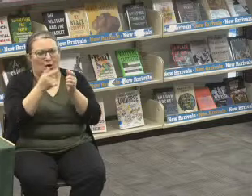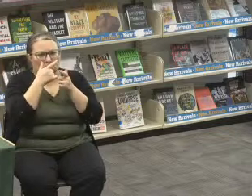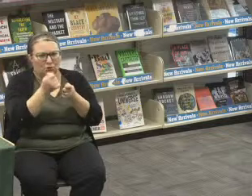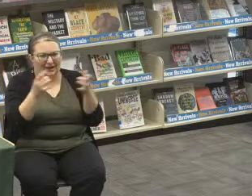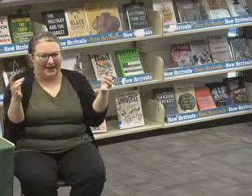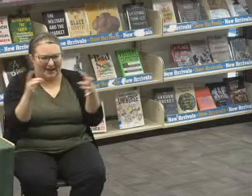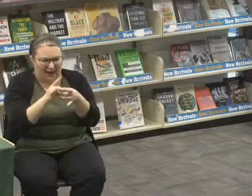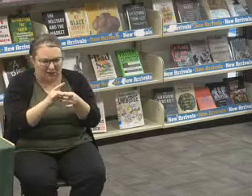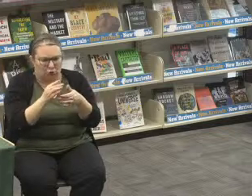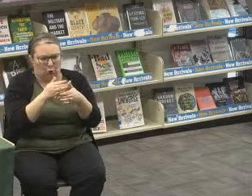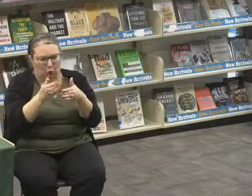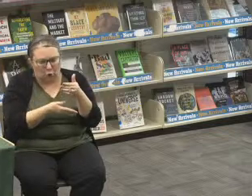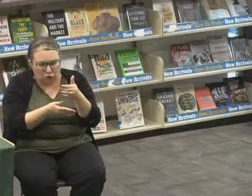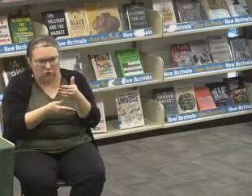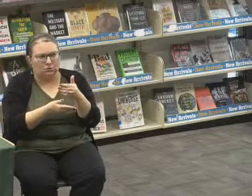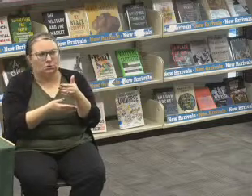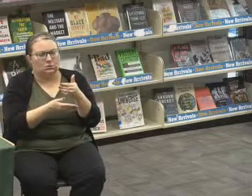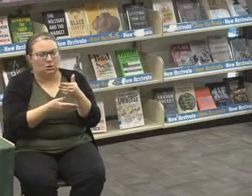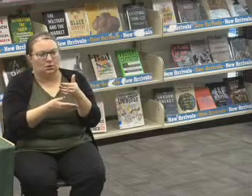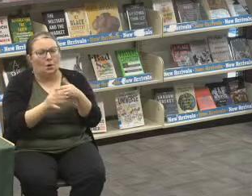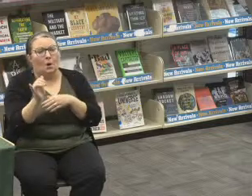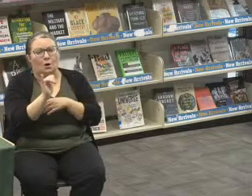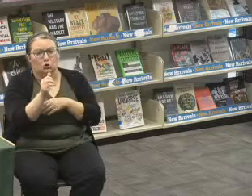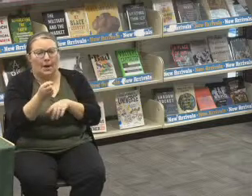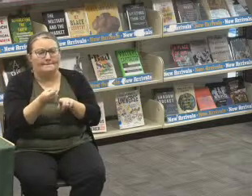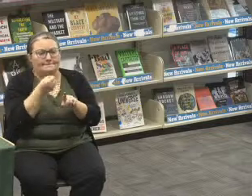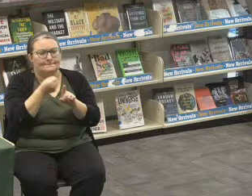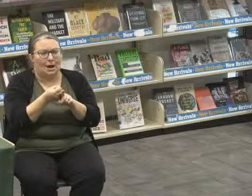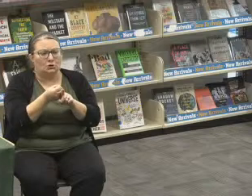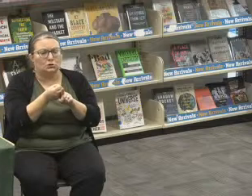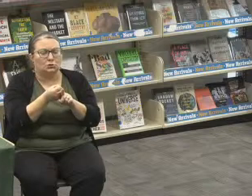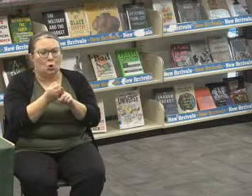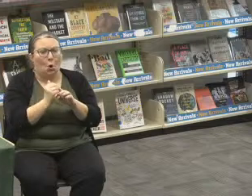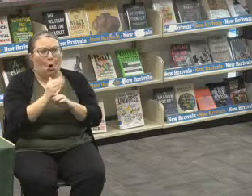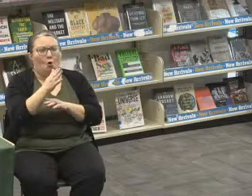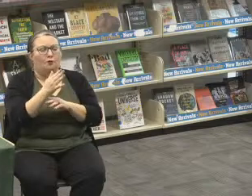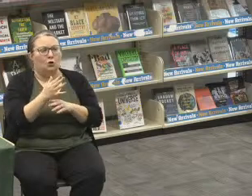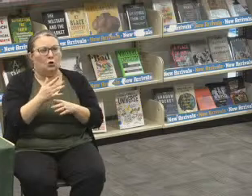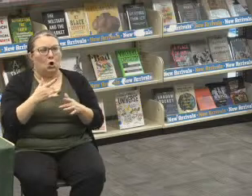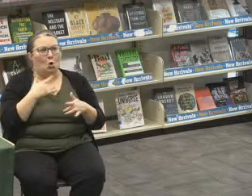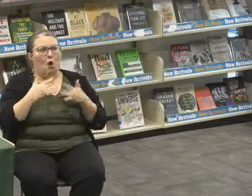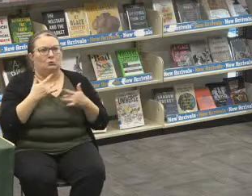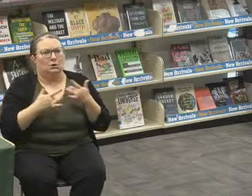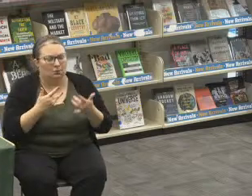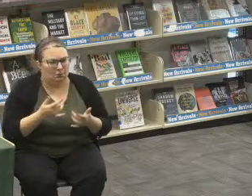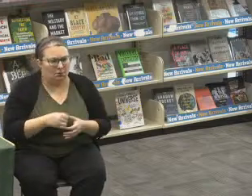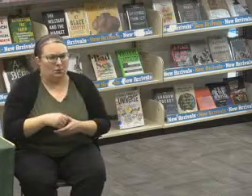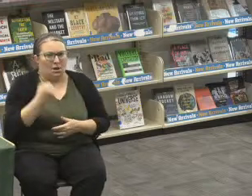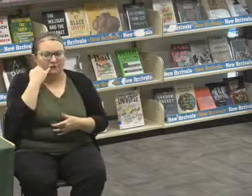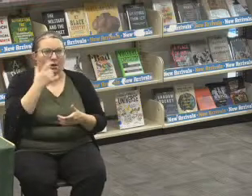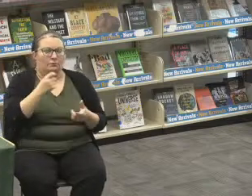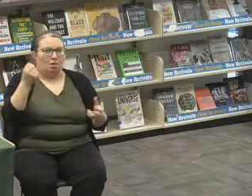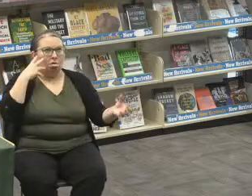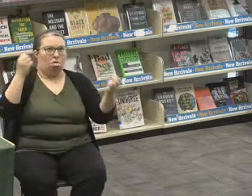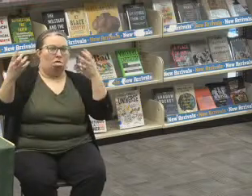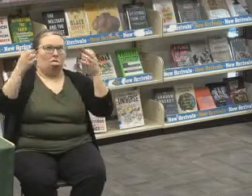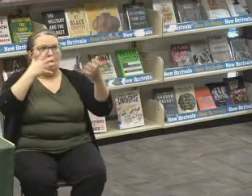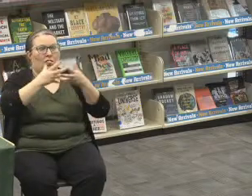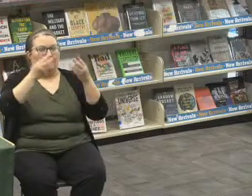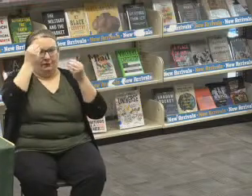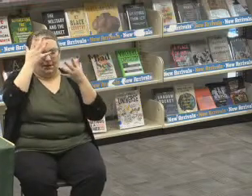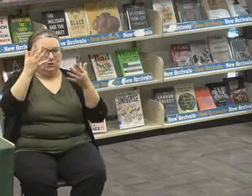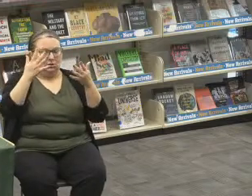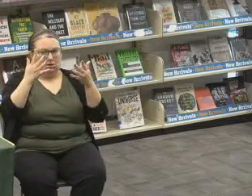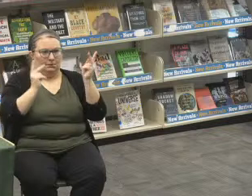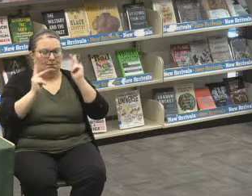conclusions, or different connections or conclusions. It also impacts over-arousal though, because imagine if you've got a lot of information coming in, these